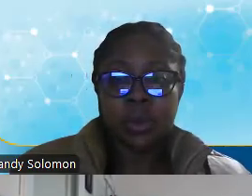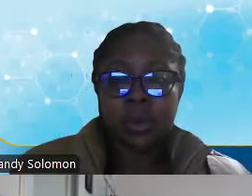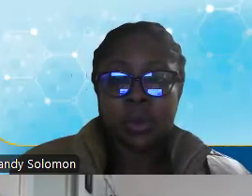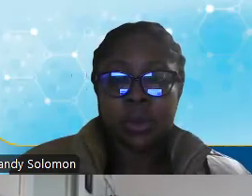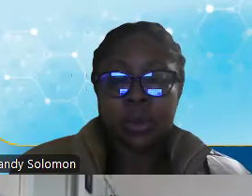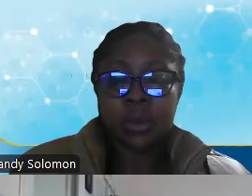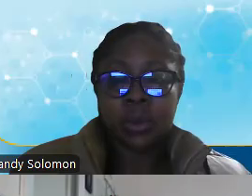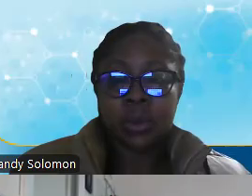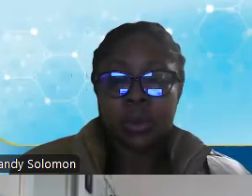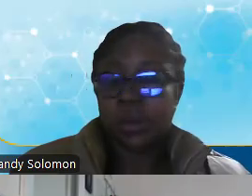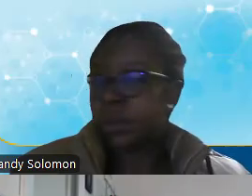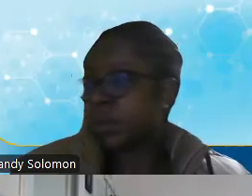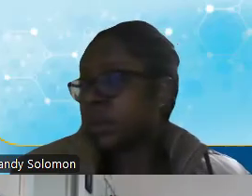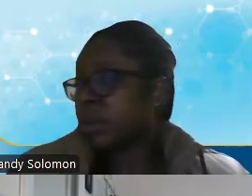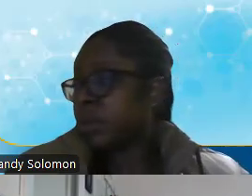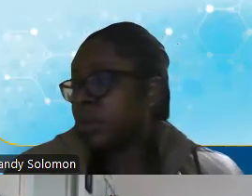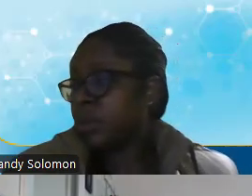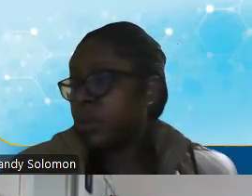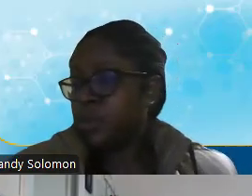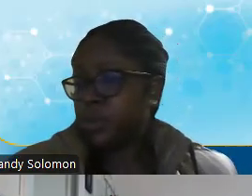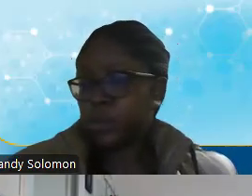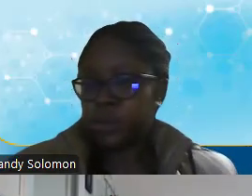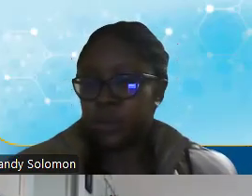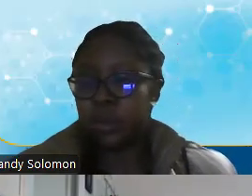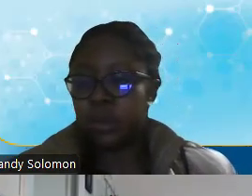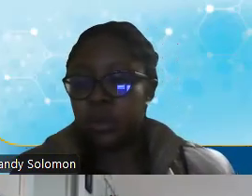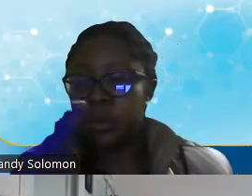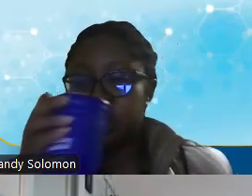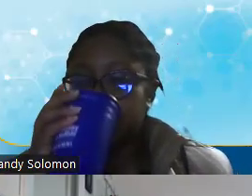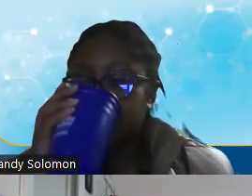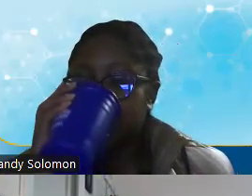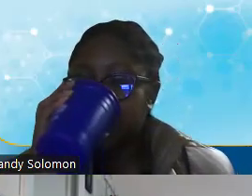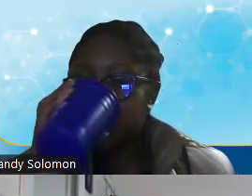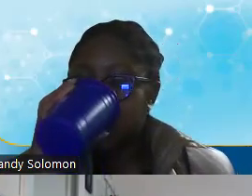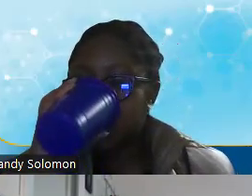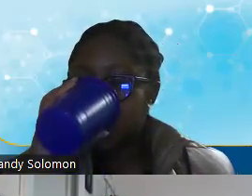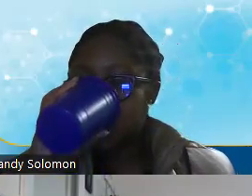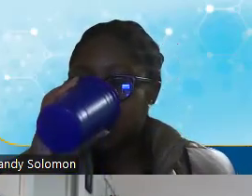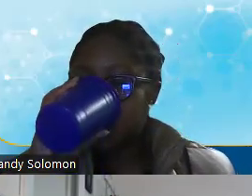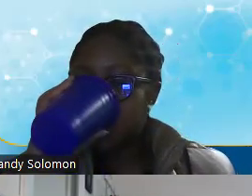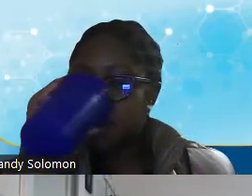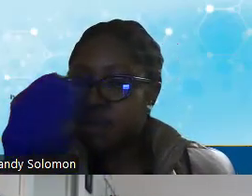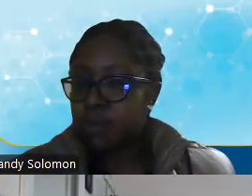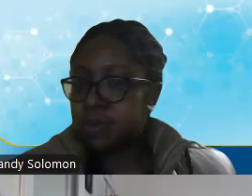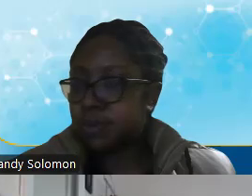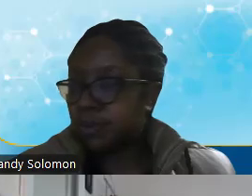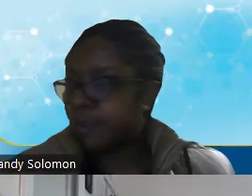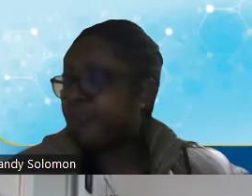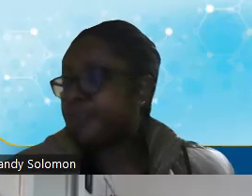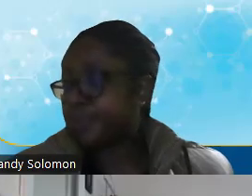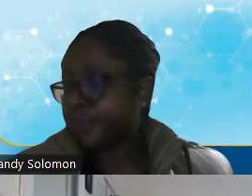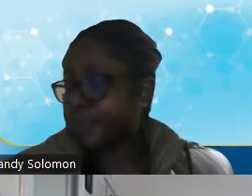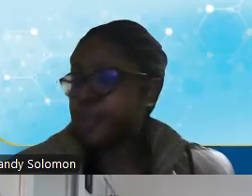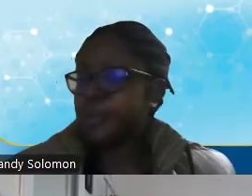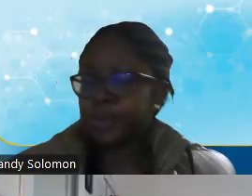towards something else. Here's some ideas around workplace considerations. Often they're called accommodations, that